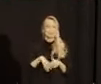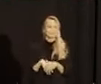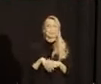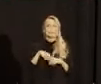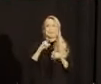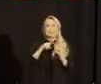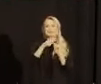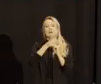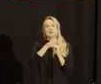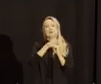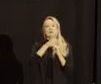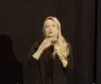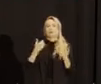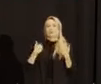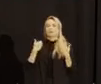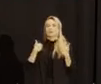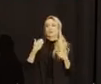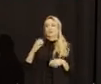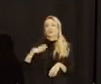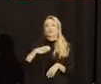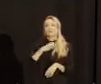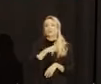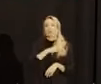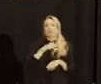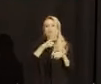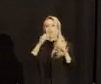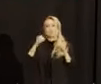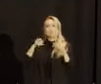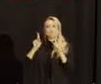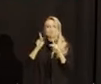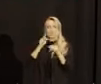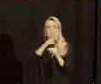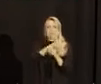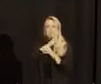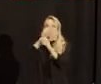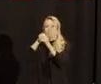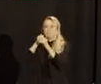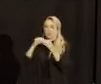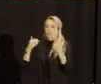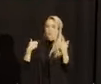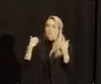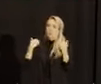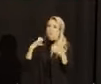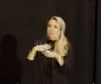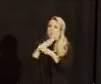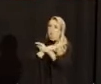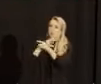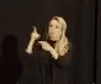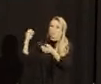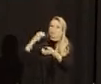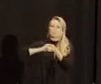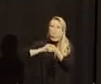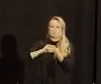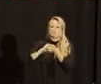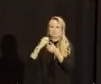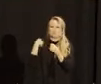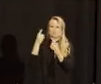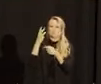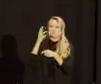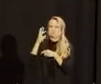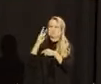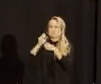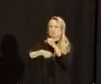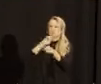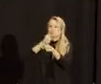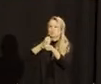council opportunity. She promoted our youth council. Now, the youth council has been with the Family Cafe at least 16 years, and they're going to do their